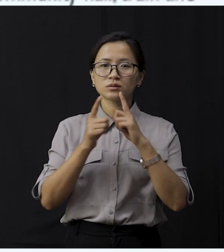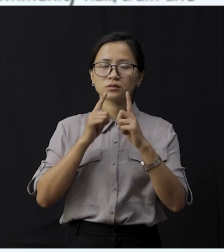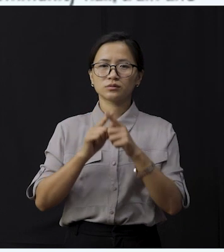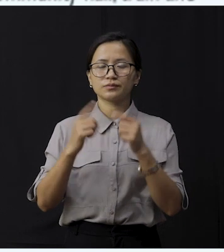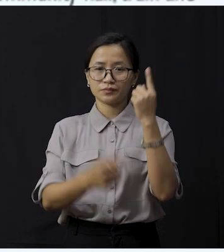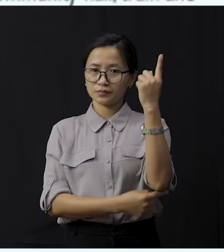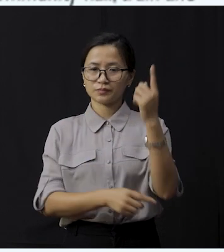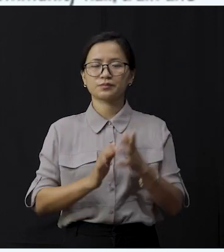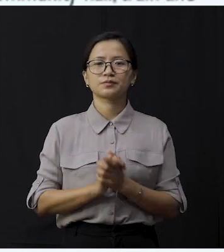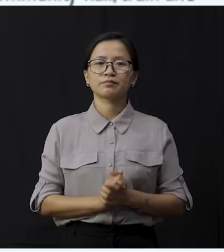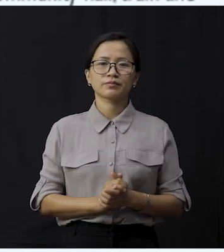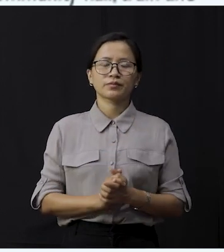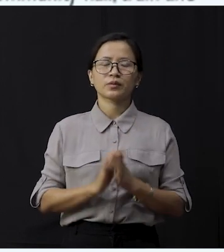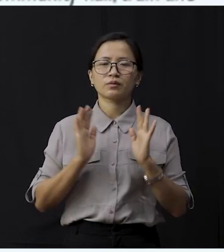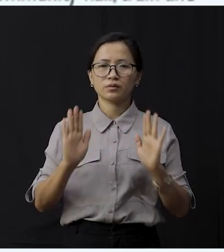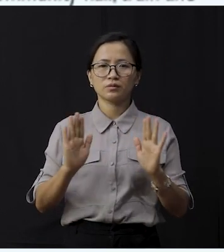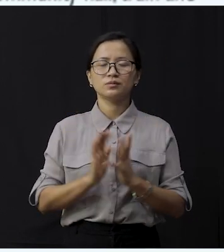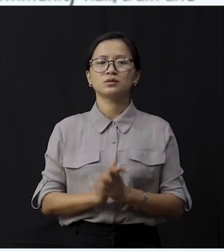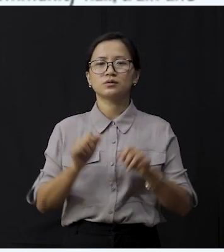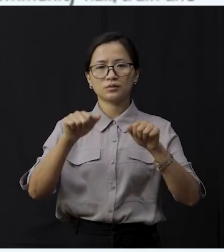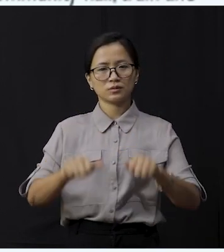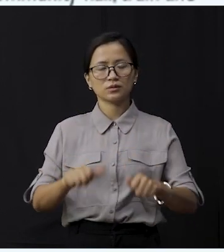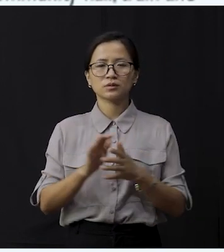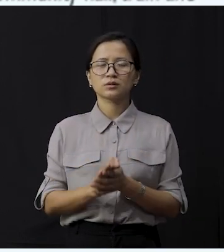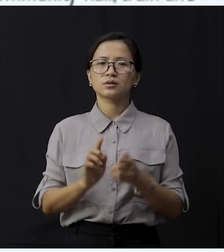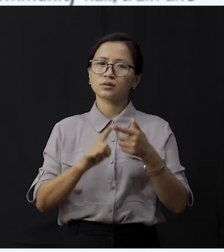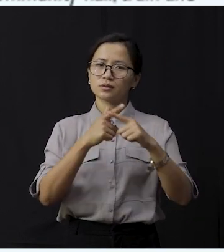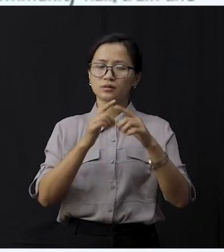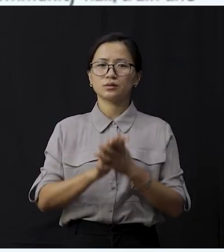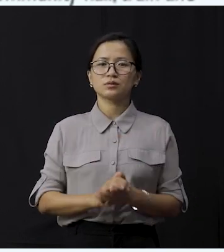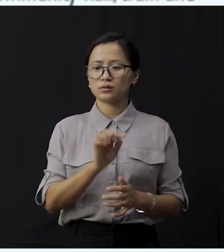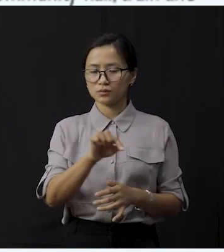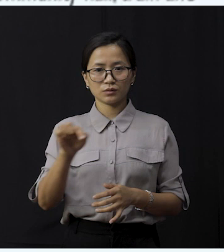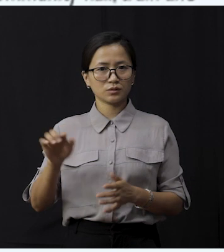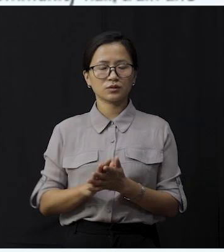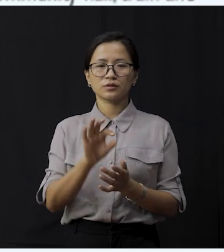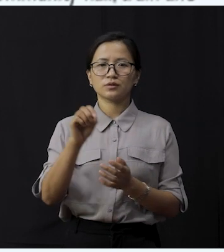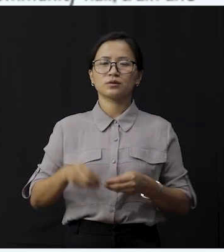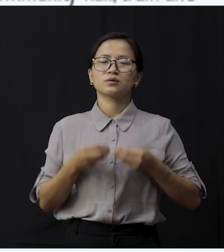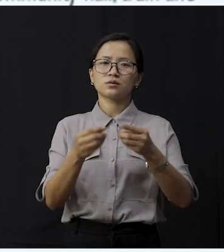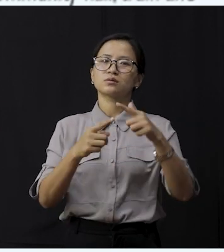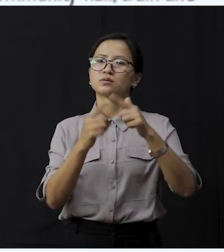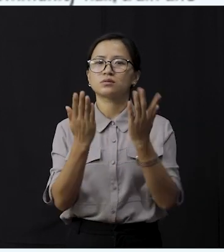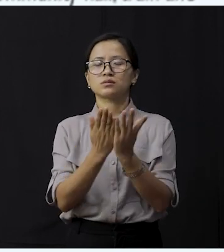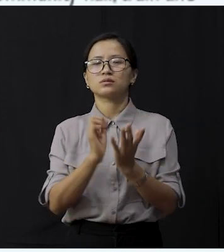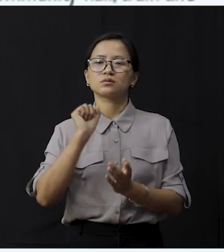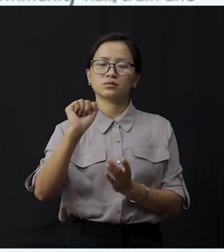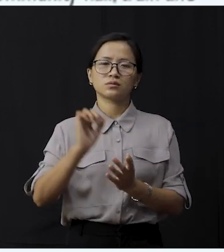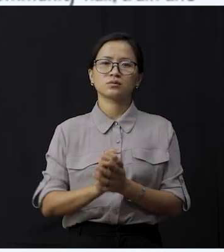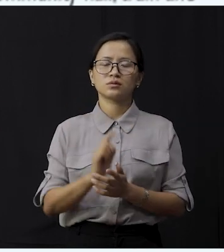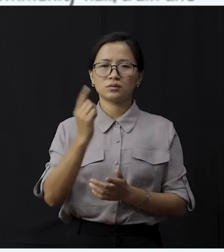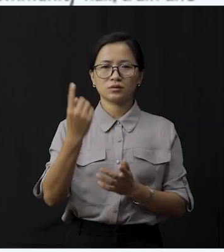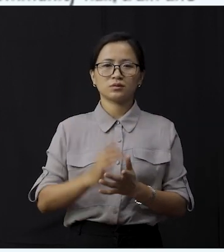discussions. So I hope you can able to solve your exercise, which is given there on your textbook, independently by